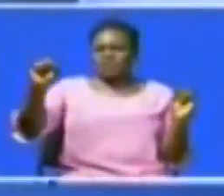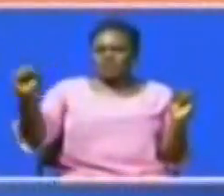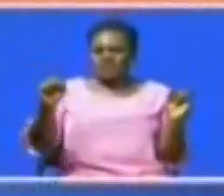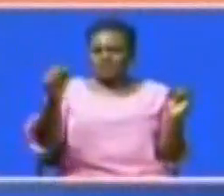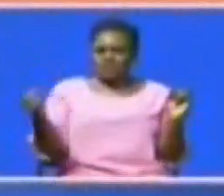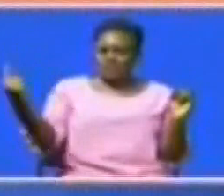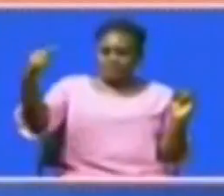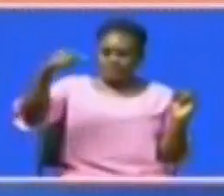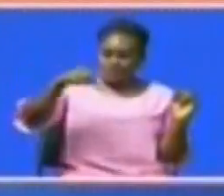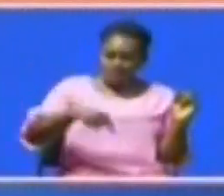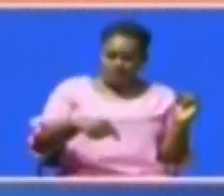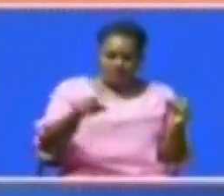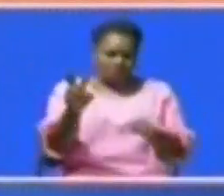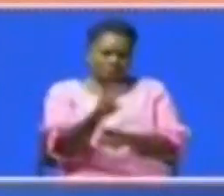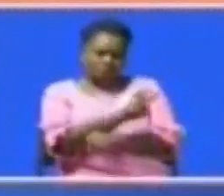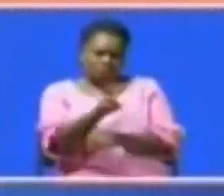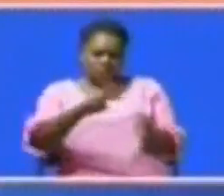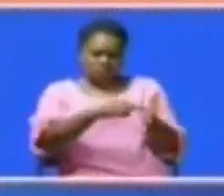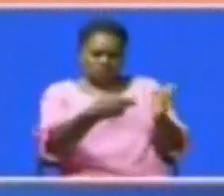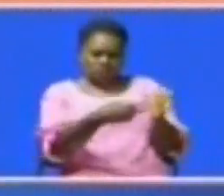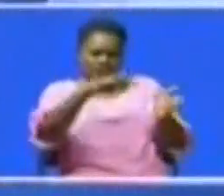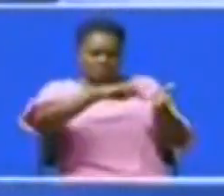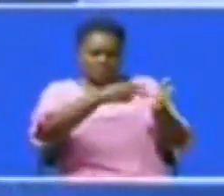time to come and assess this project means that